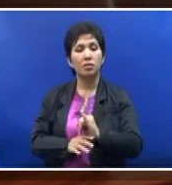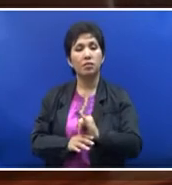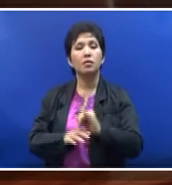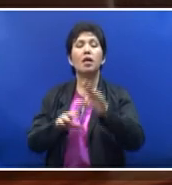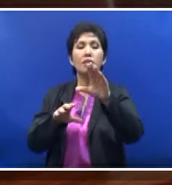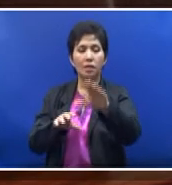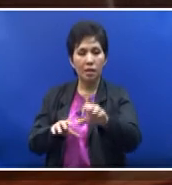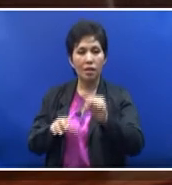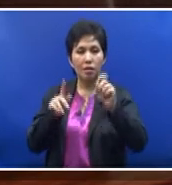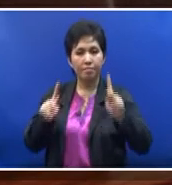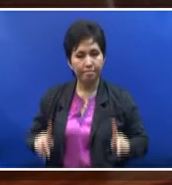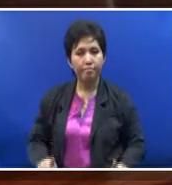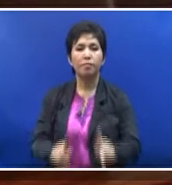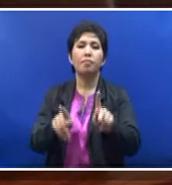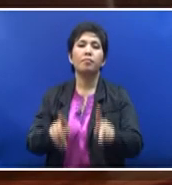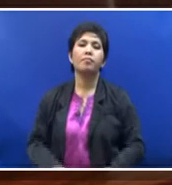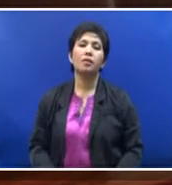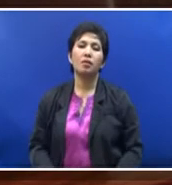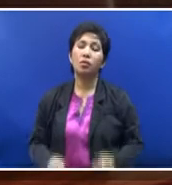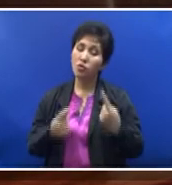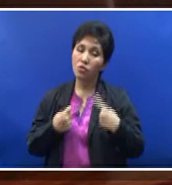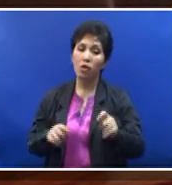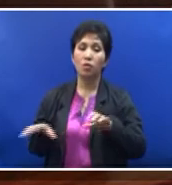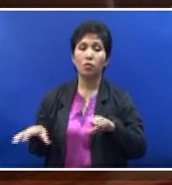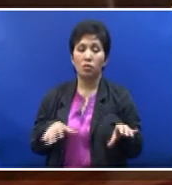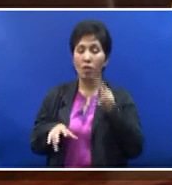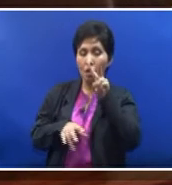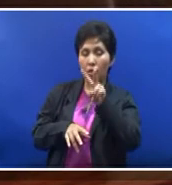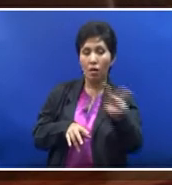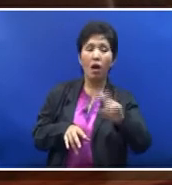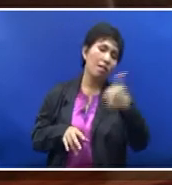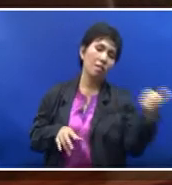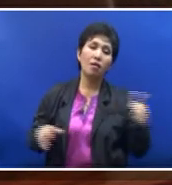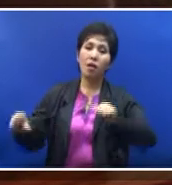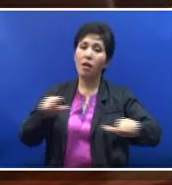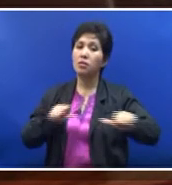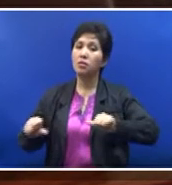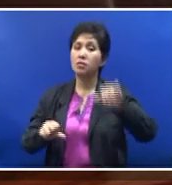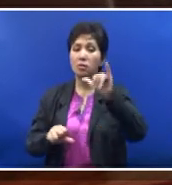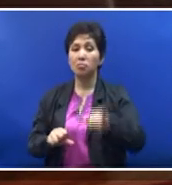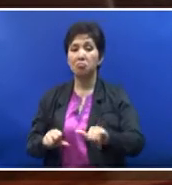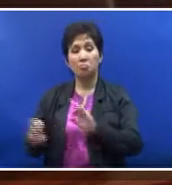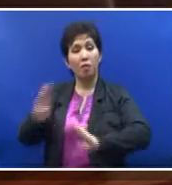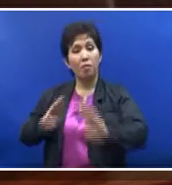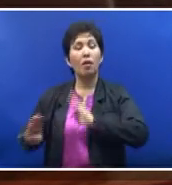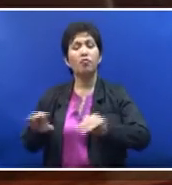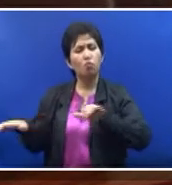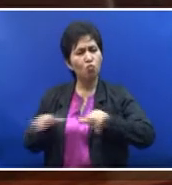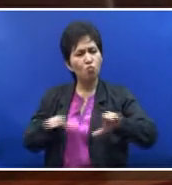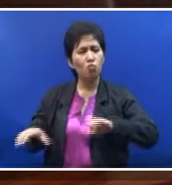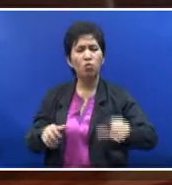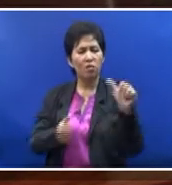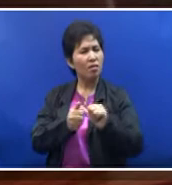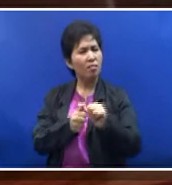for granted. You try to think, what are the other actions or your behavior that you do